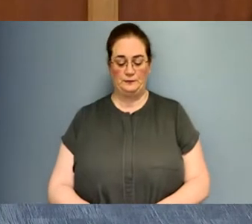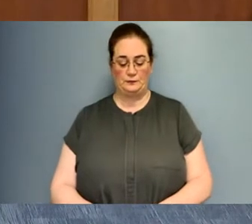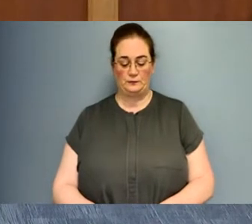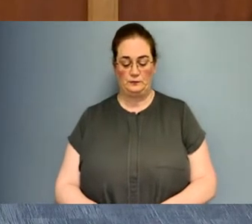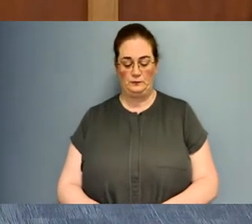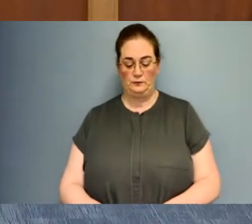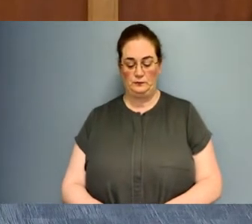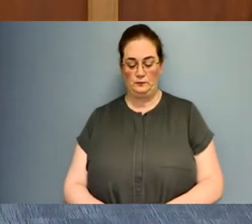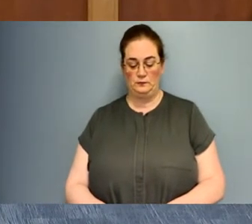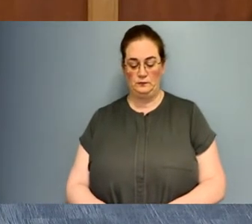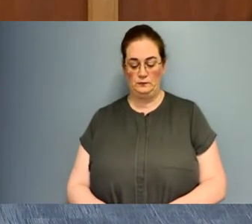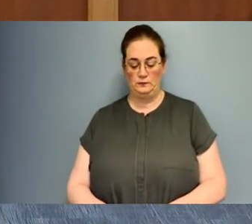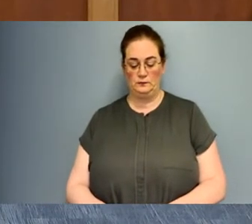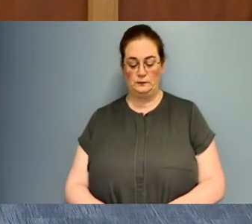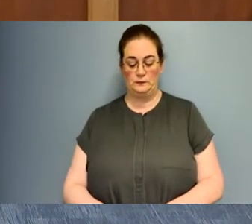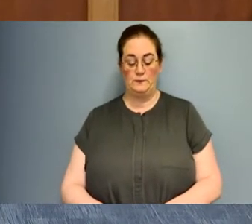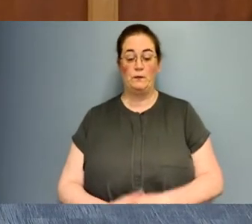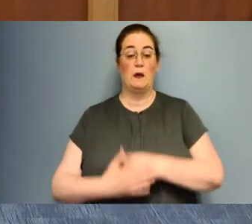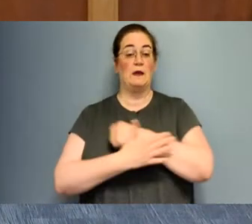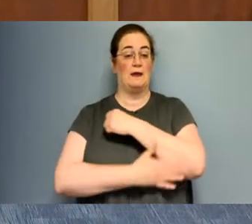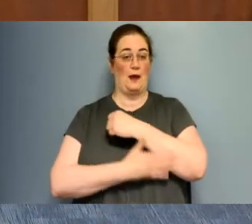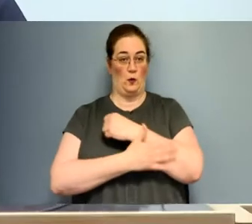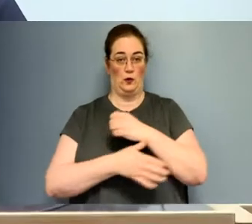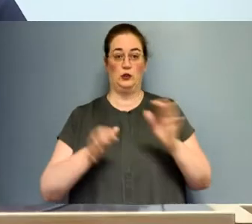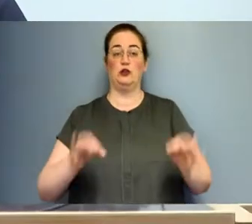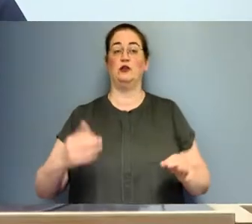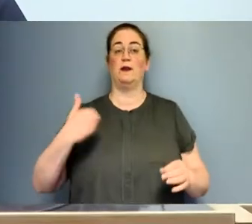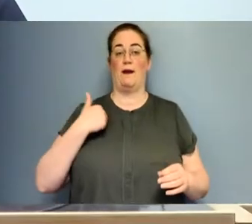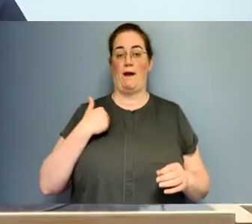So the county certainly has,